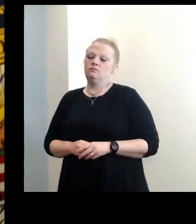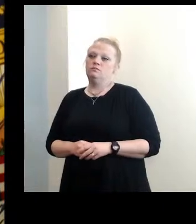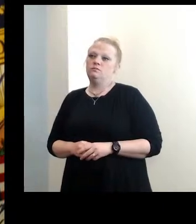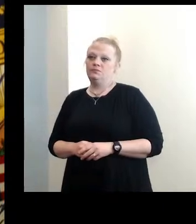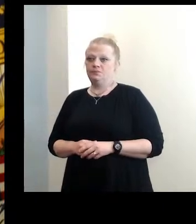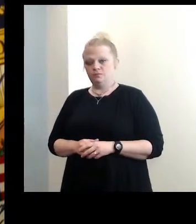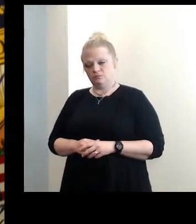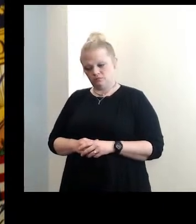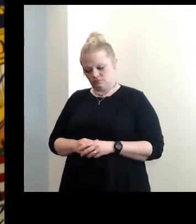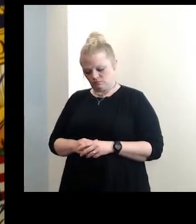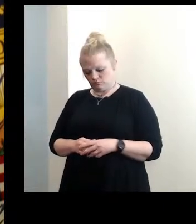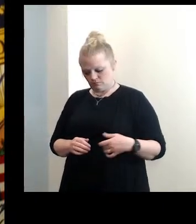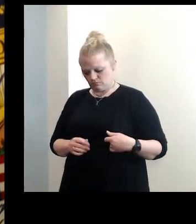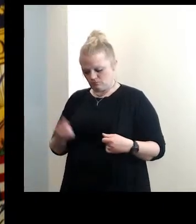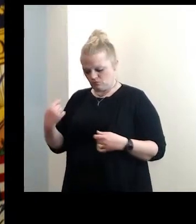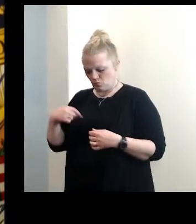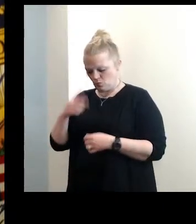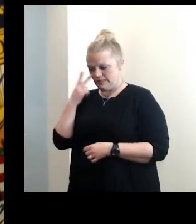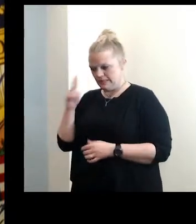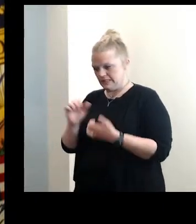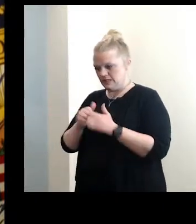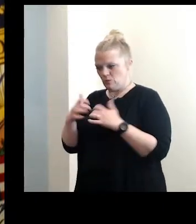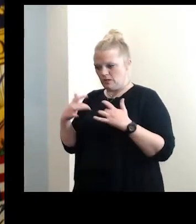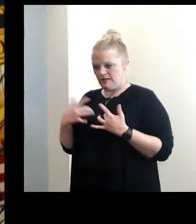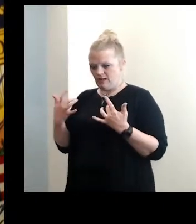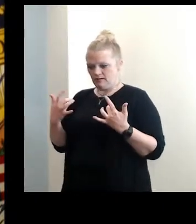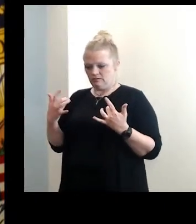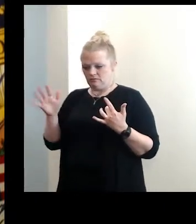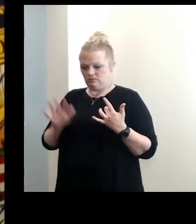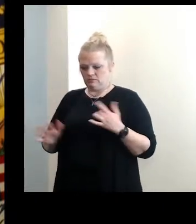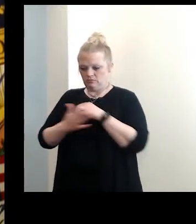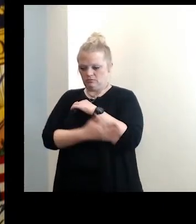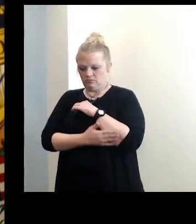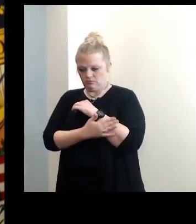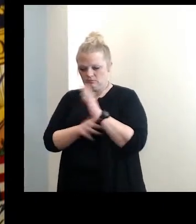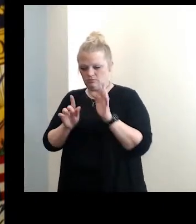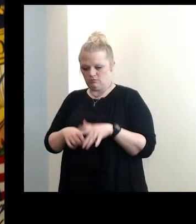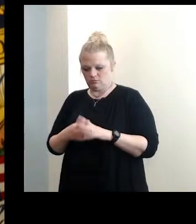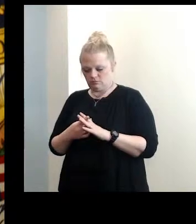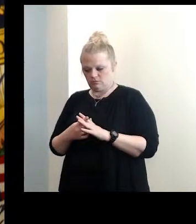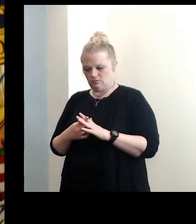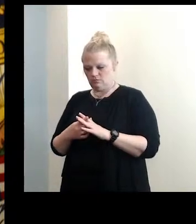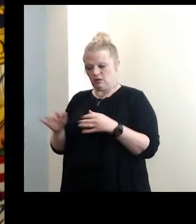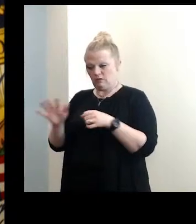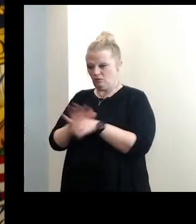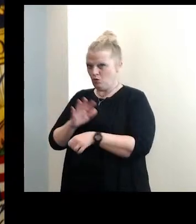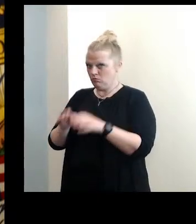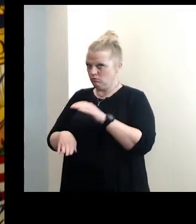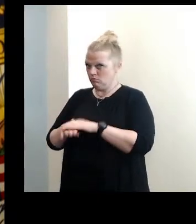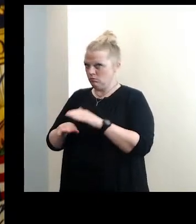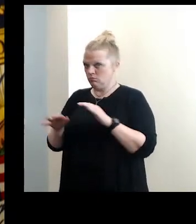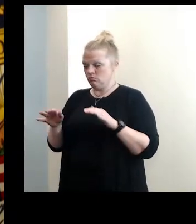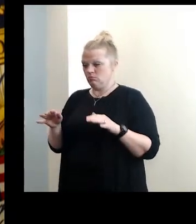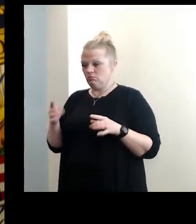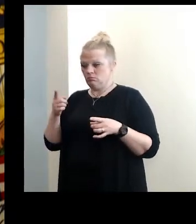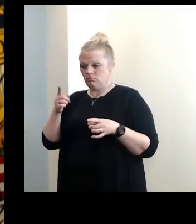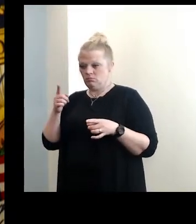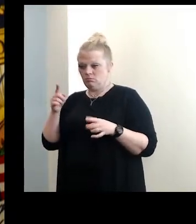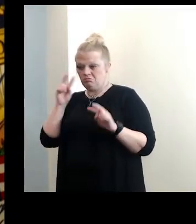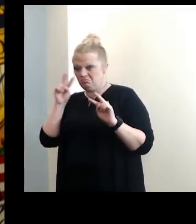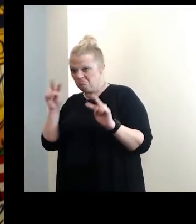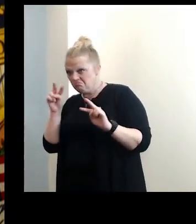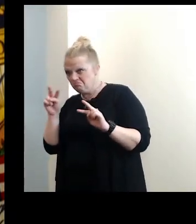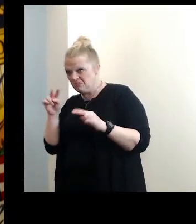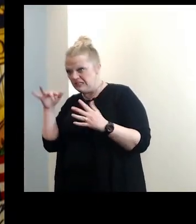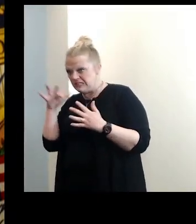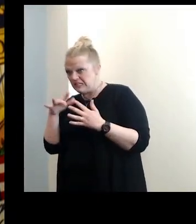Hi, Mark. As we're seeing sporting events around the country open back up, some even to full capacity, are you looking to these events as case